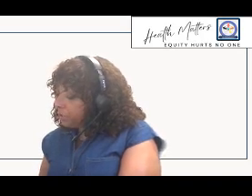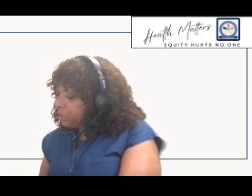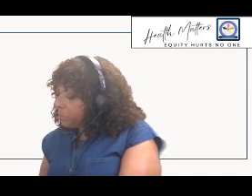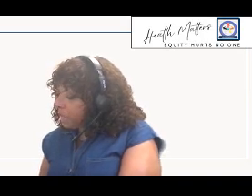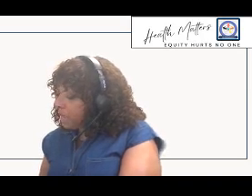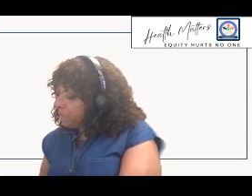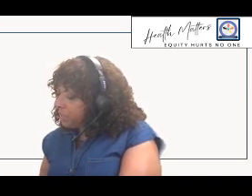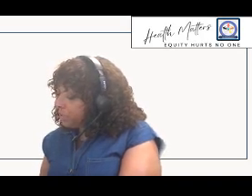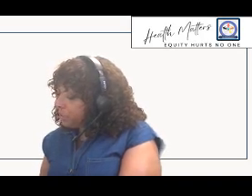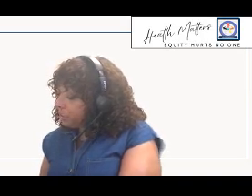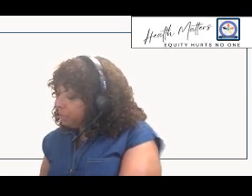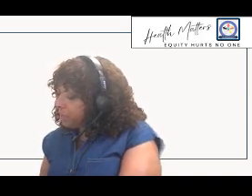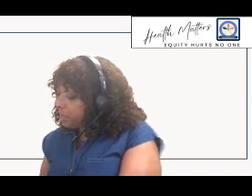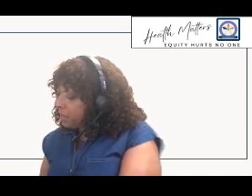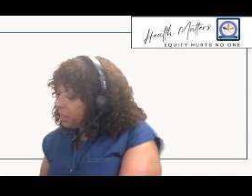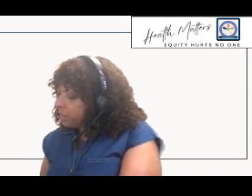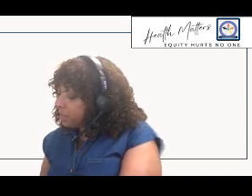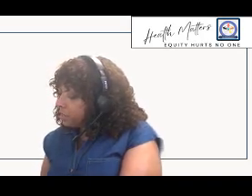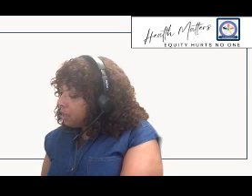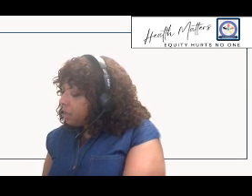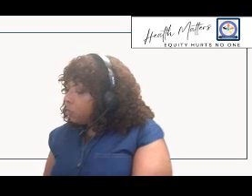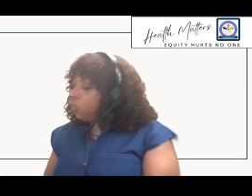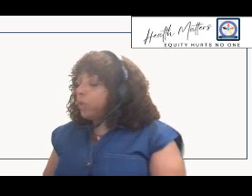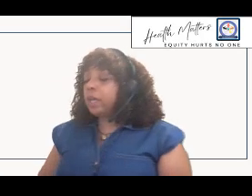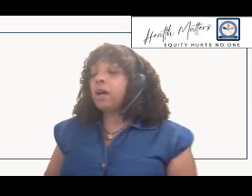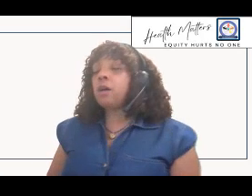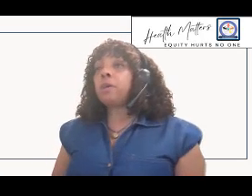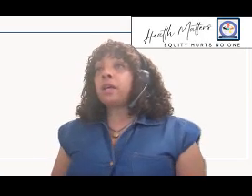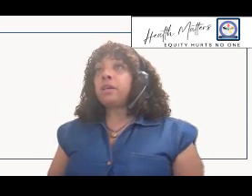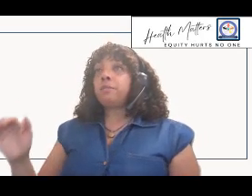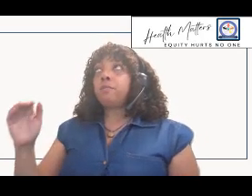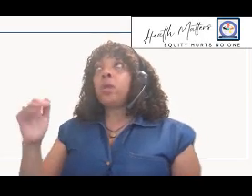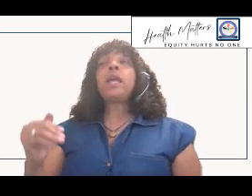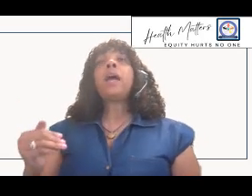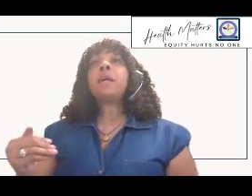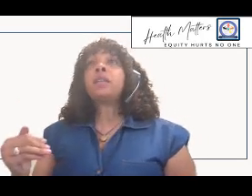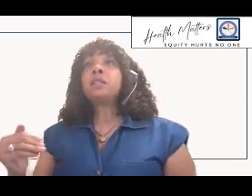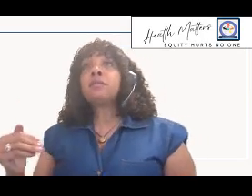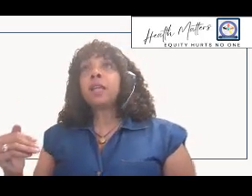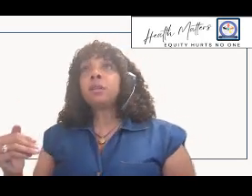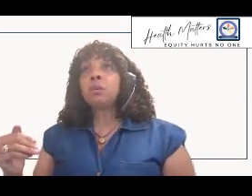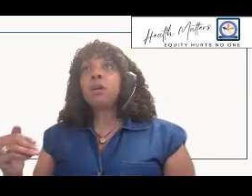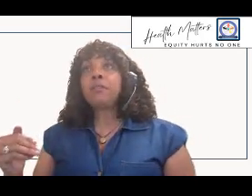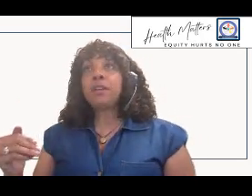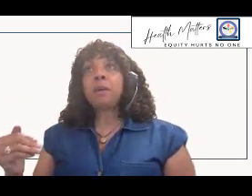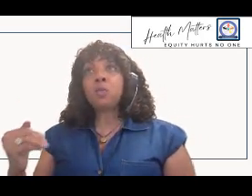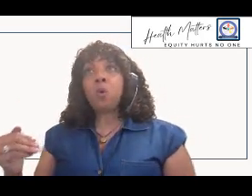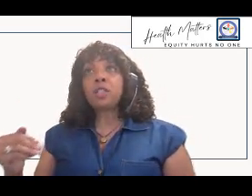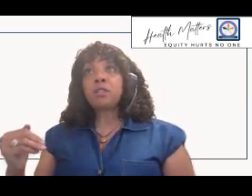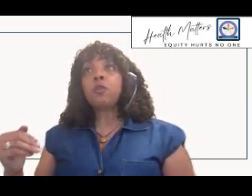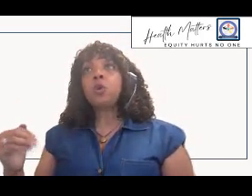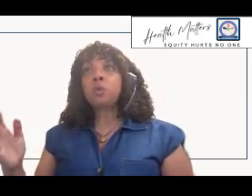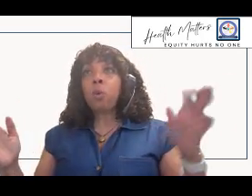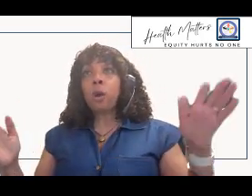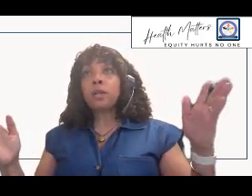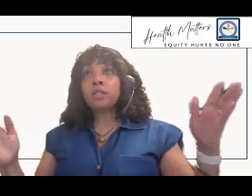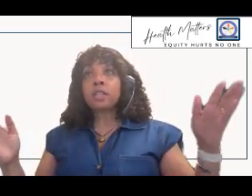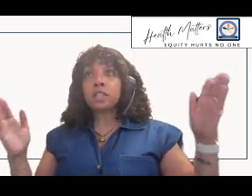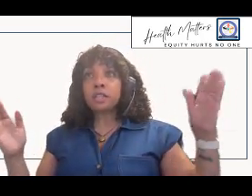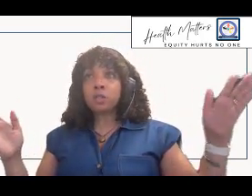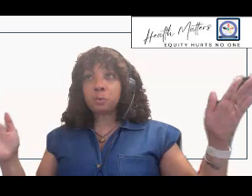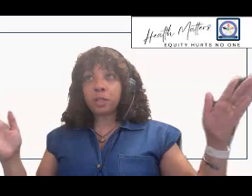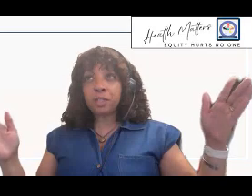Thank you so much. I have taken note of that, and we can make this available if anybody wants the full report.